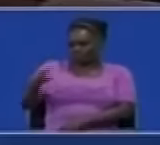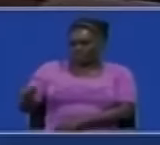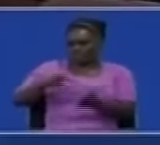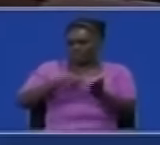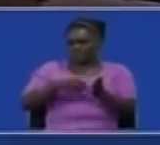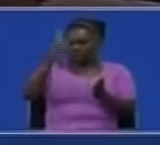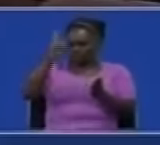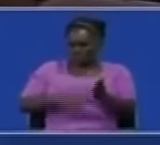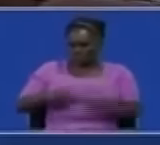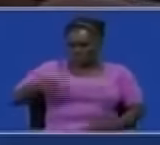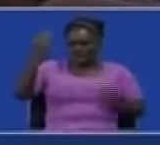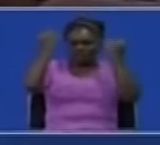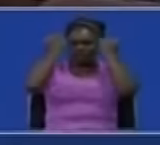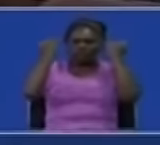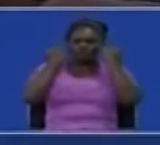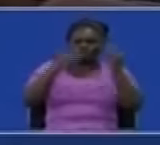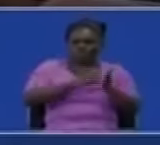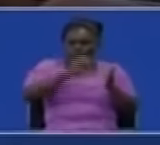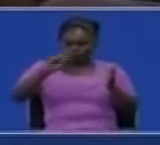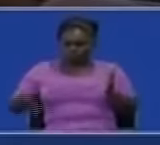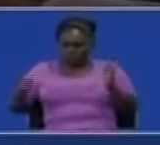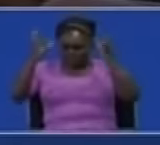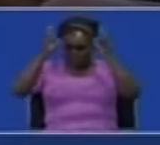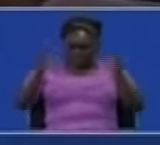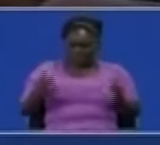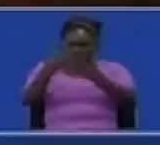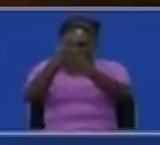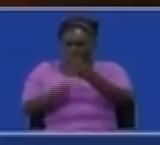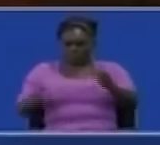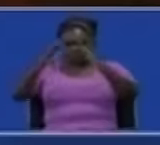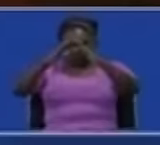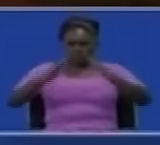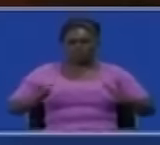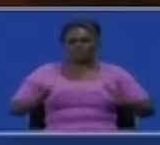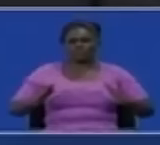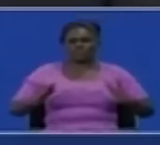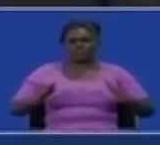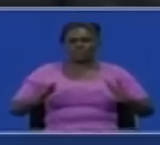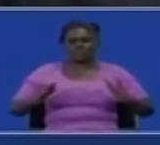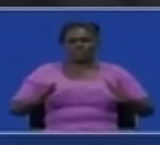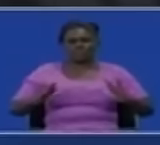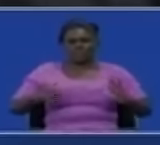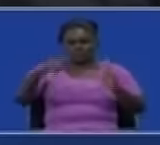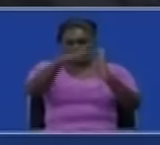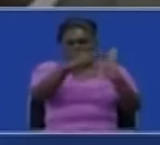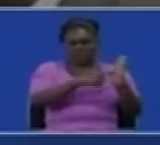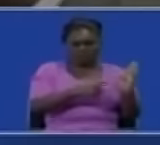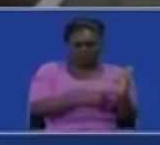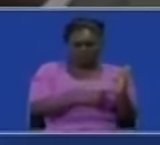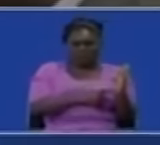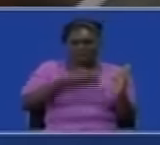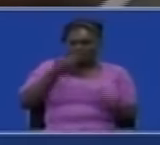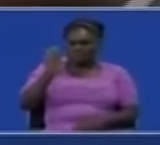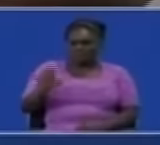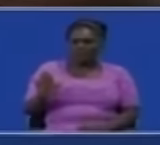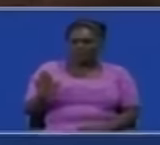therefore want the High Court to nullify the verdicts of both houses. among those listed as respondents in